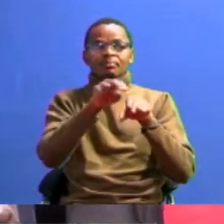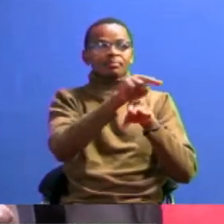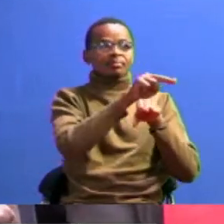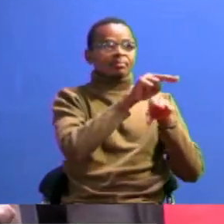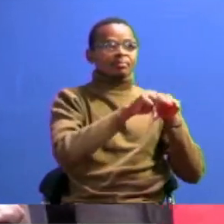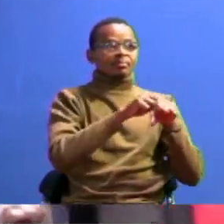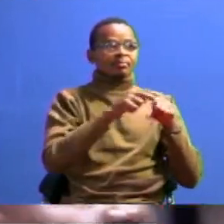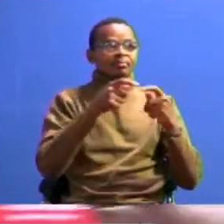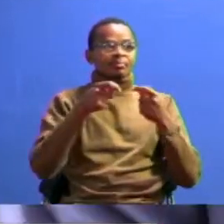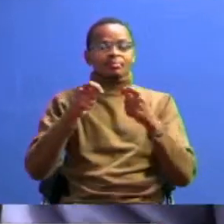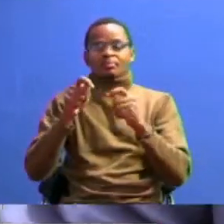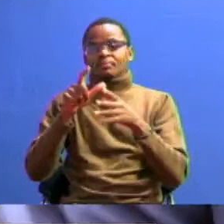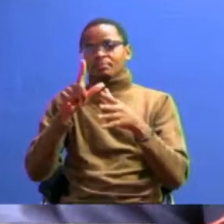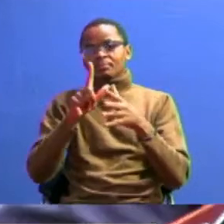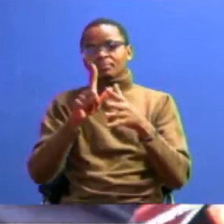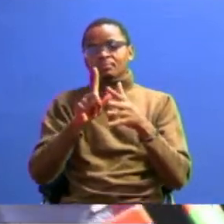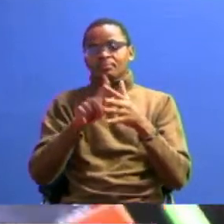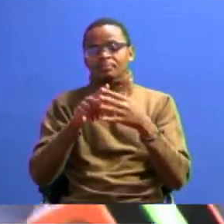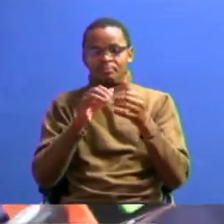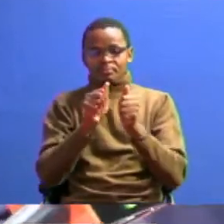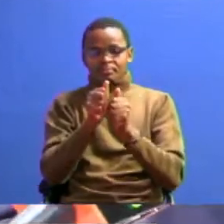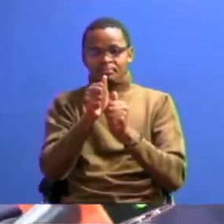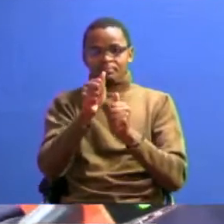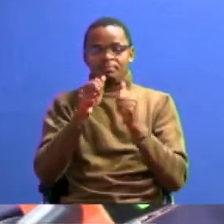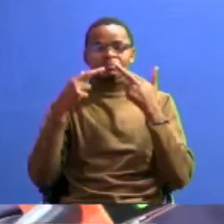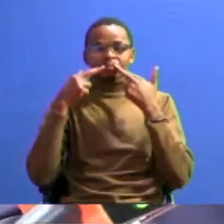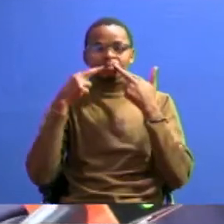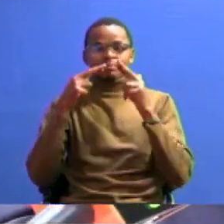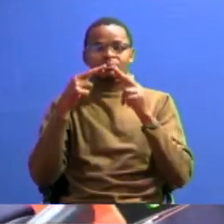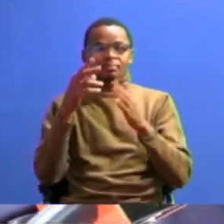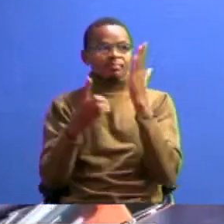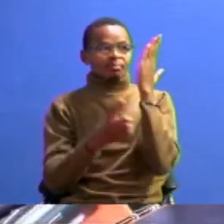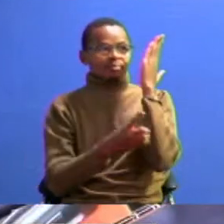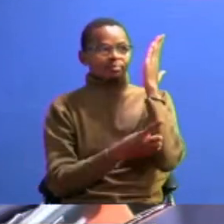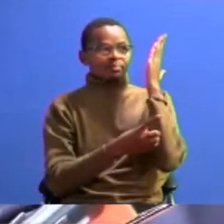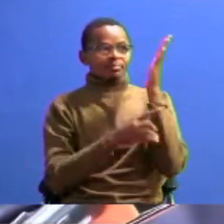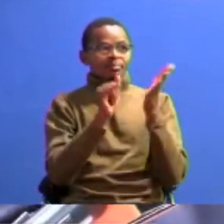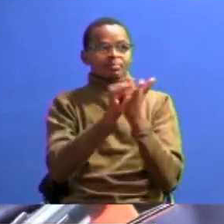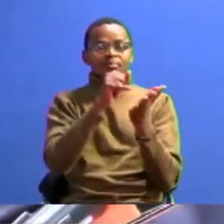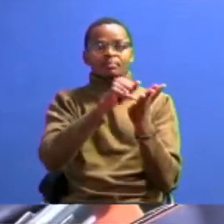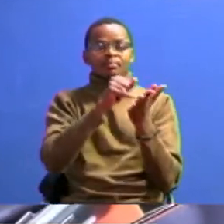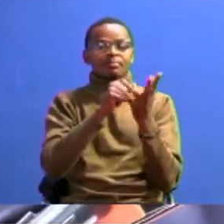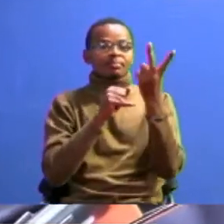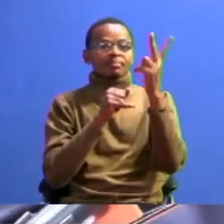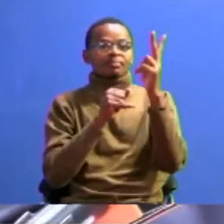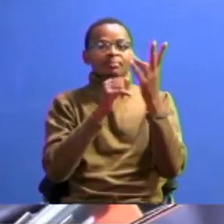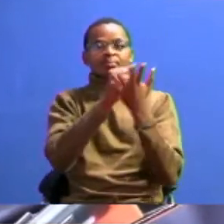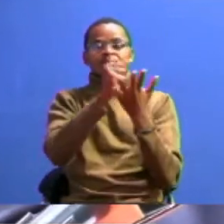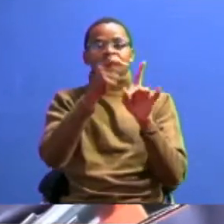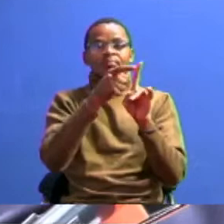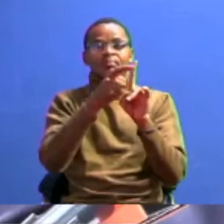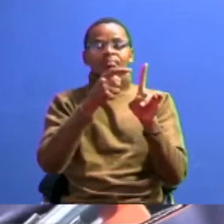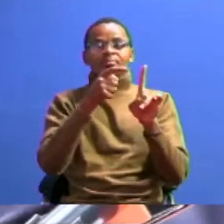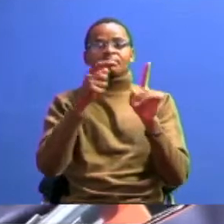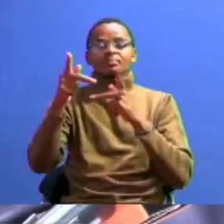Executive Committee accepted to pass the report of the Disciplinary Committee to exclude the two and suspend them from the